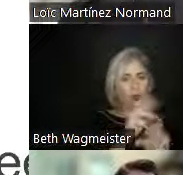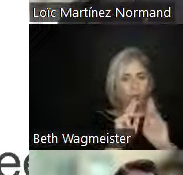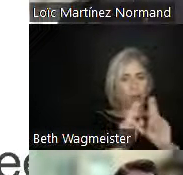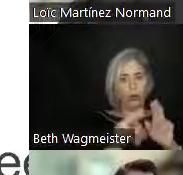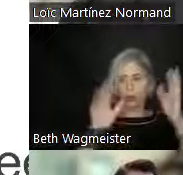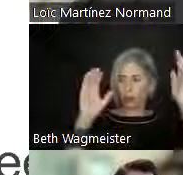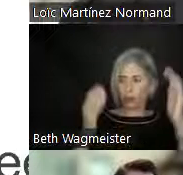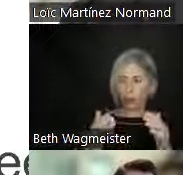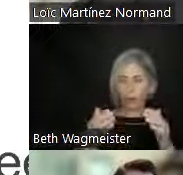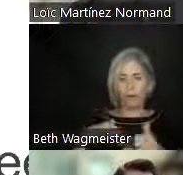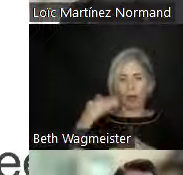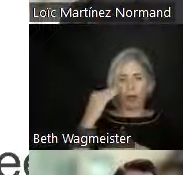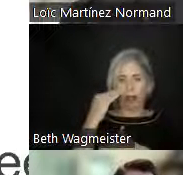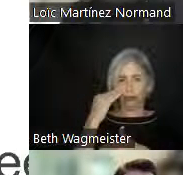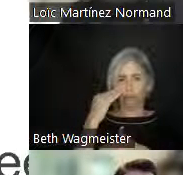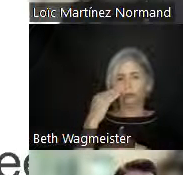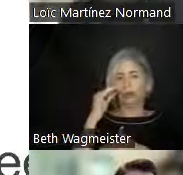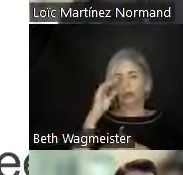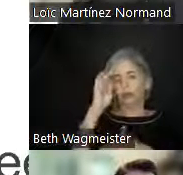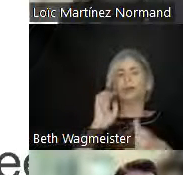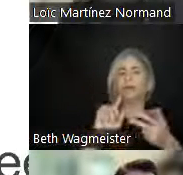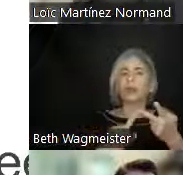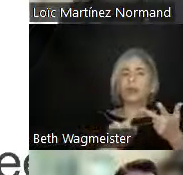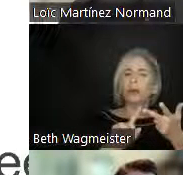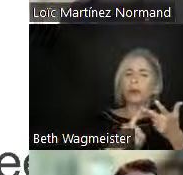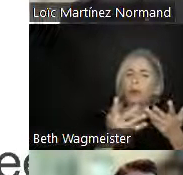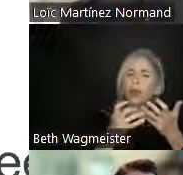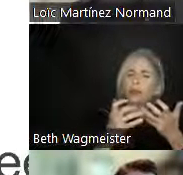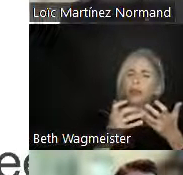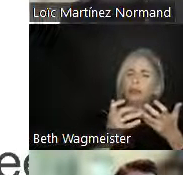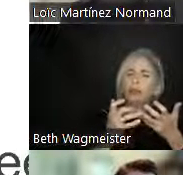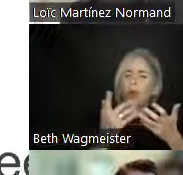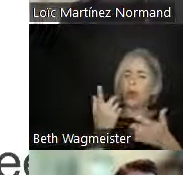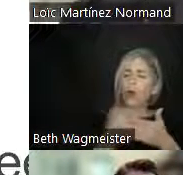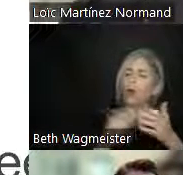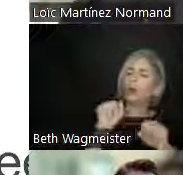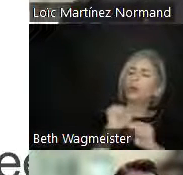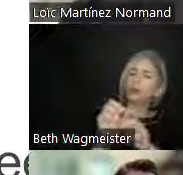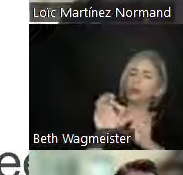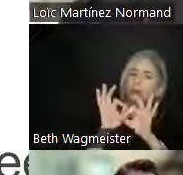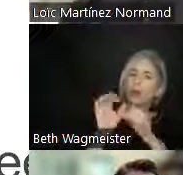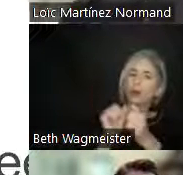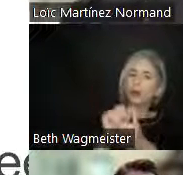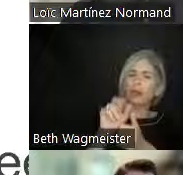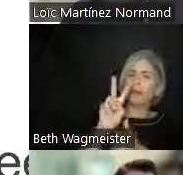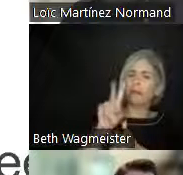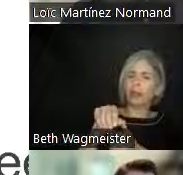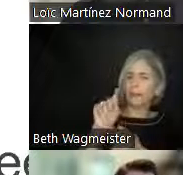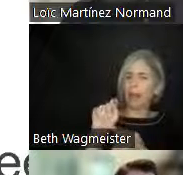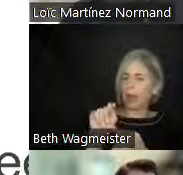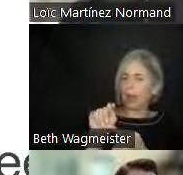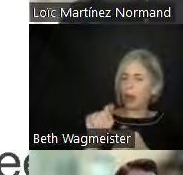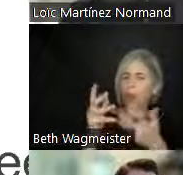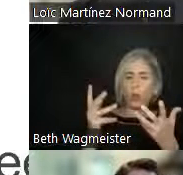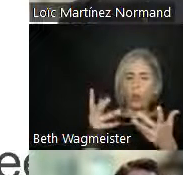knowledge gathering. We want to look at what was working well with the VPAT, because there was actually a lot that was working well in